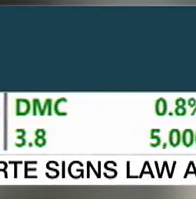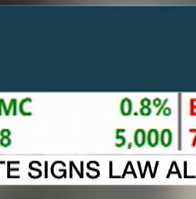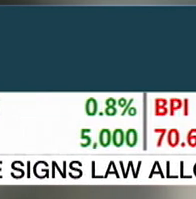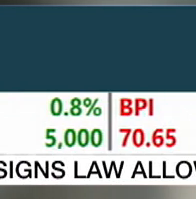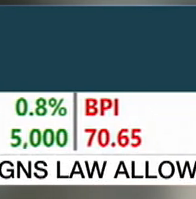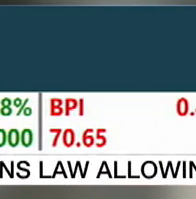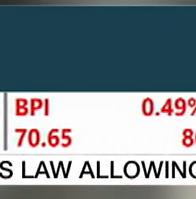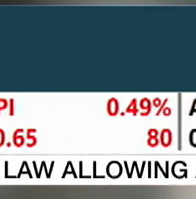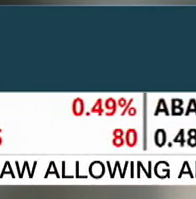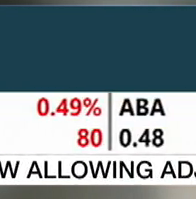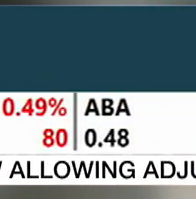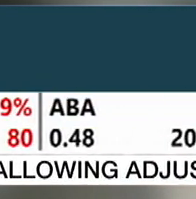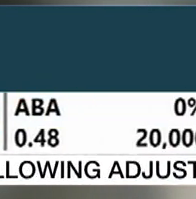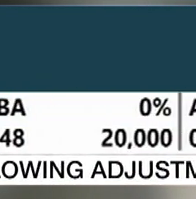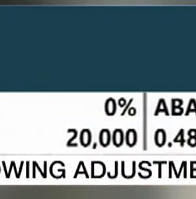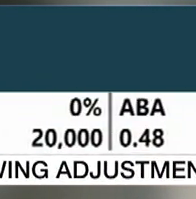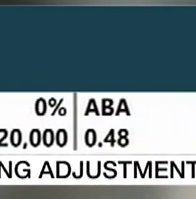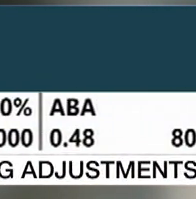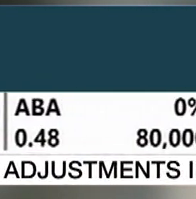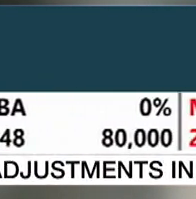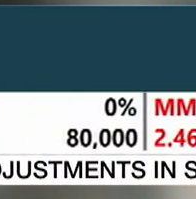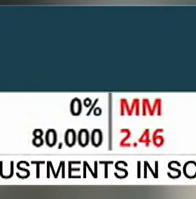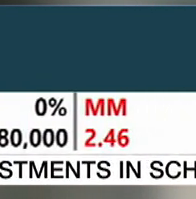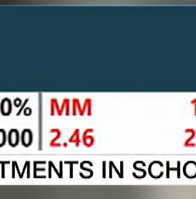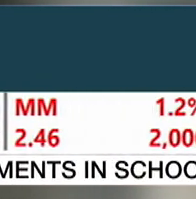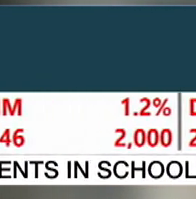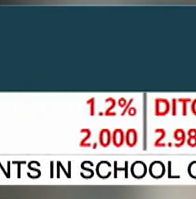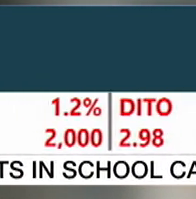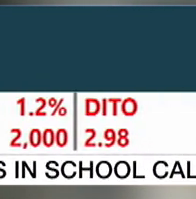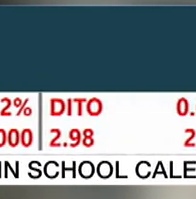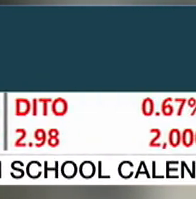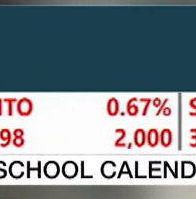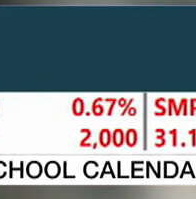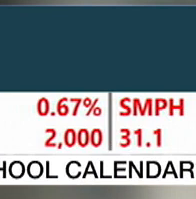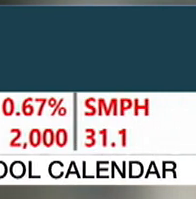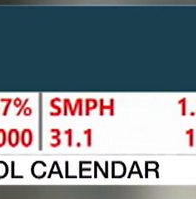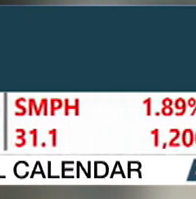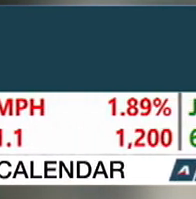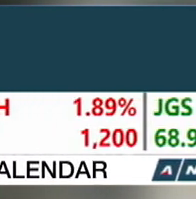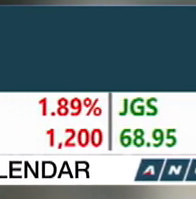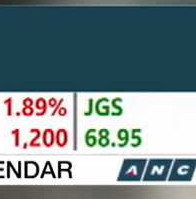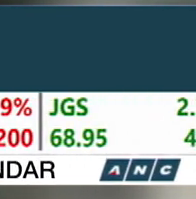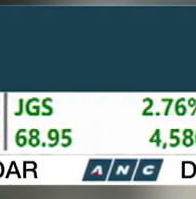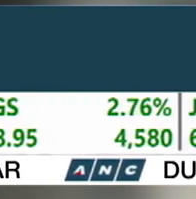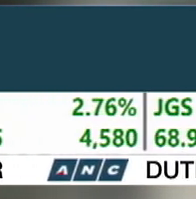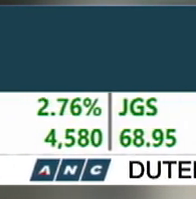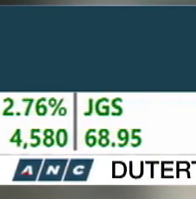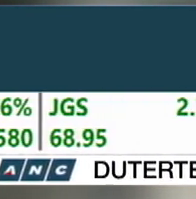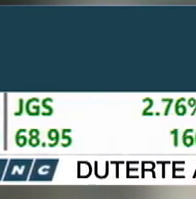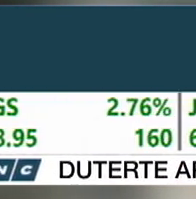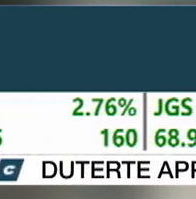is the principal venue for the launching. So all of this can be